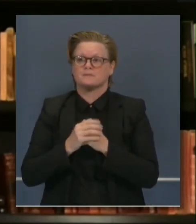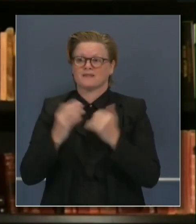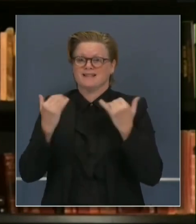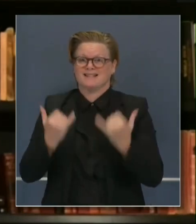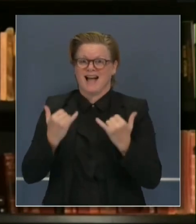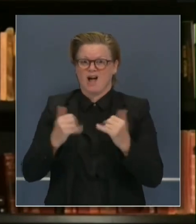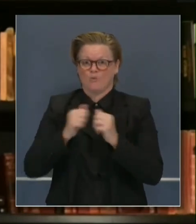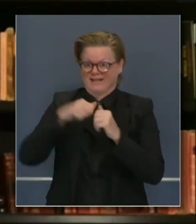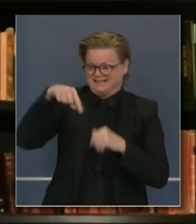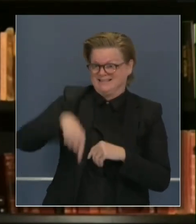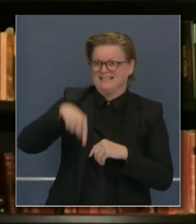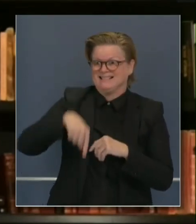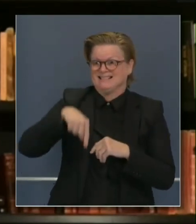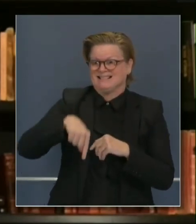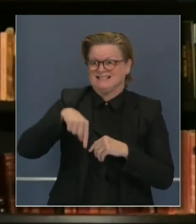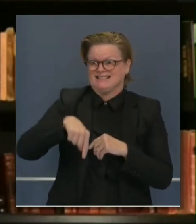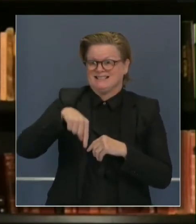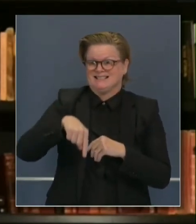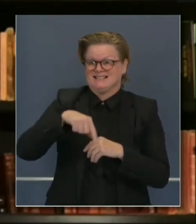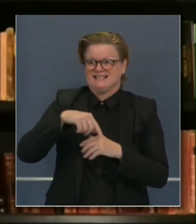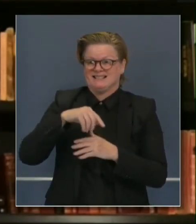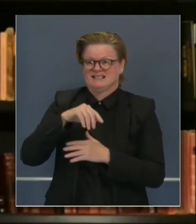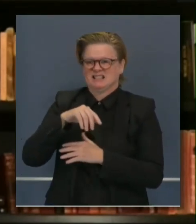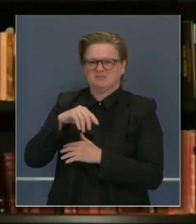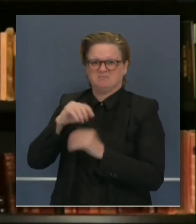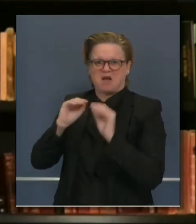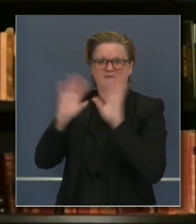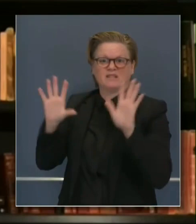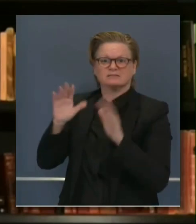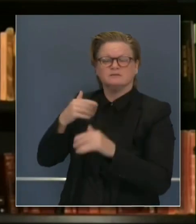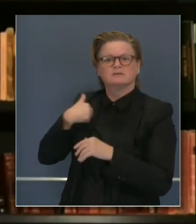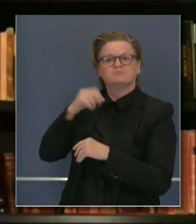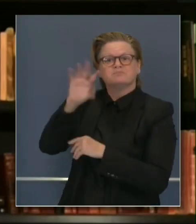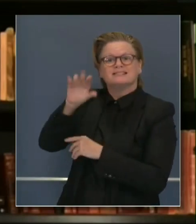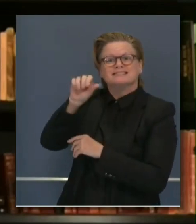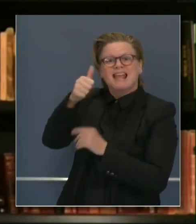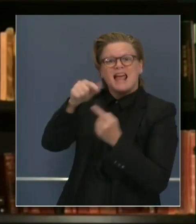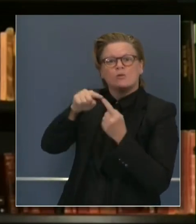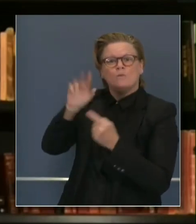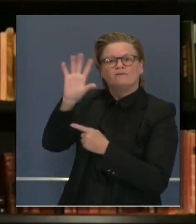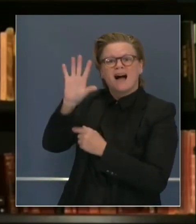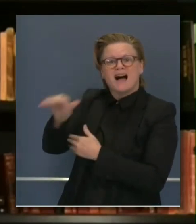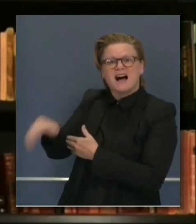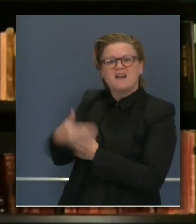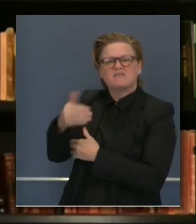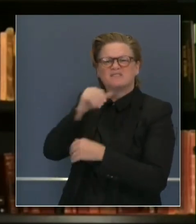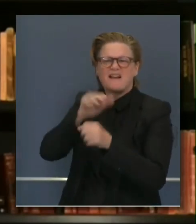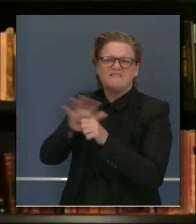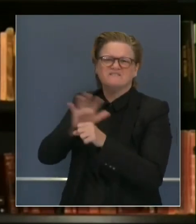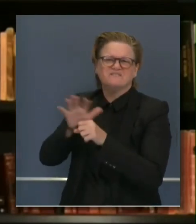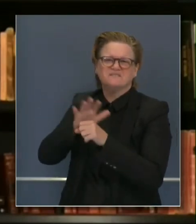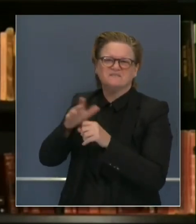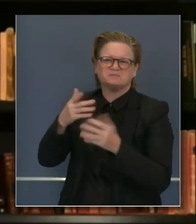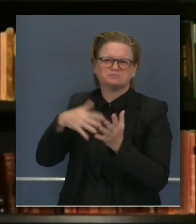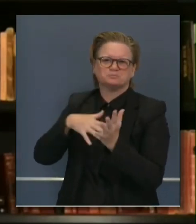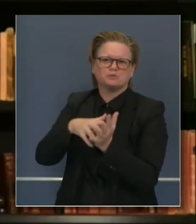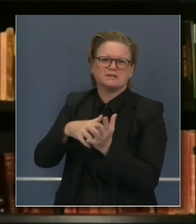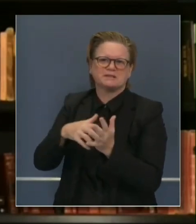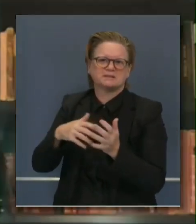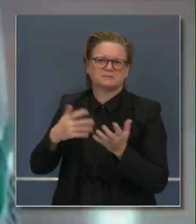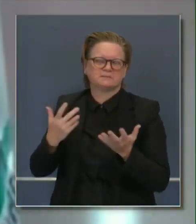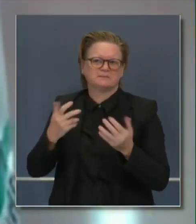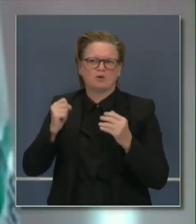do much more. But based upon what you have received back from the health officers, what data have you received in that